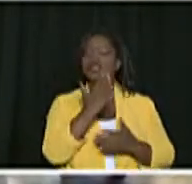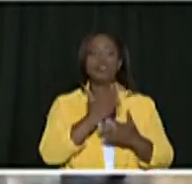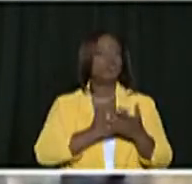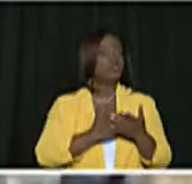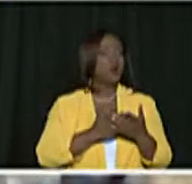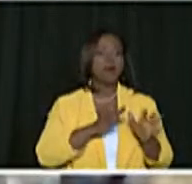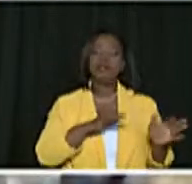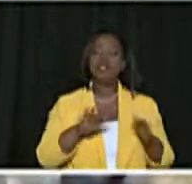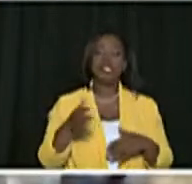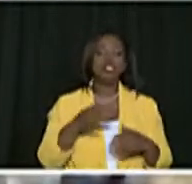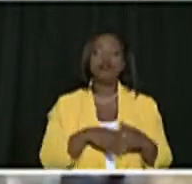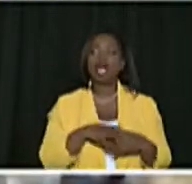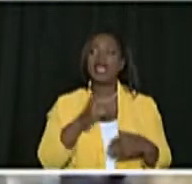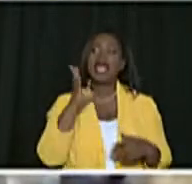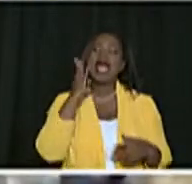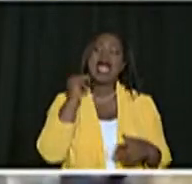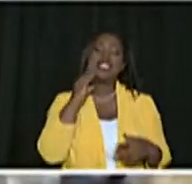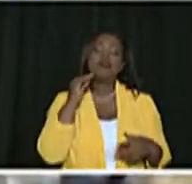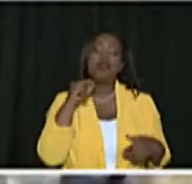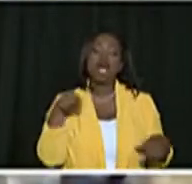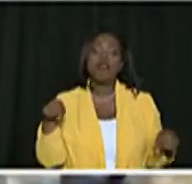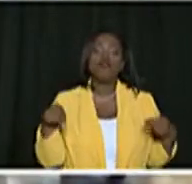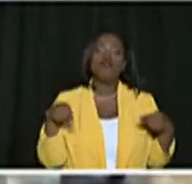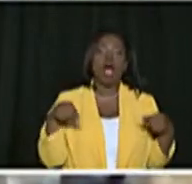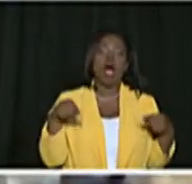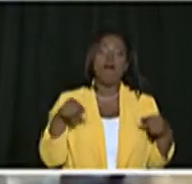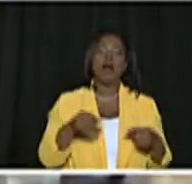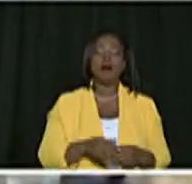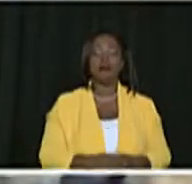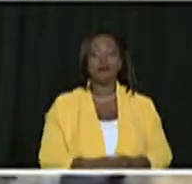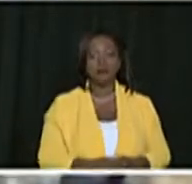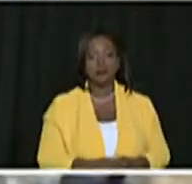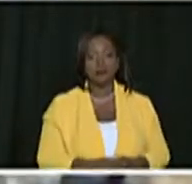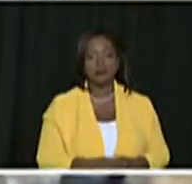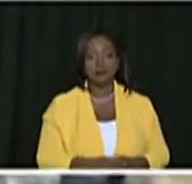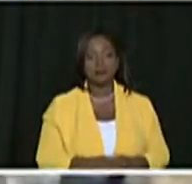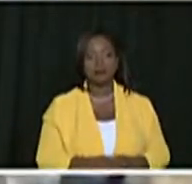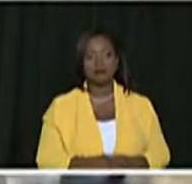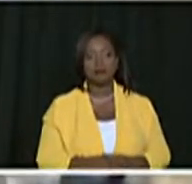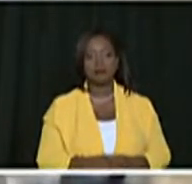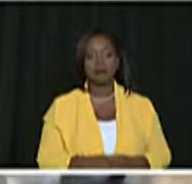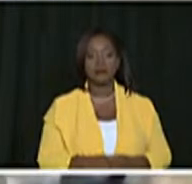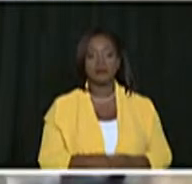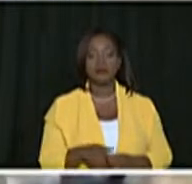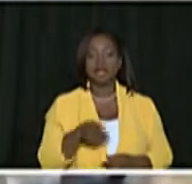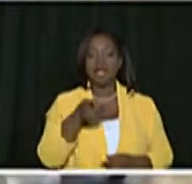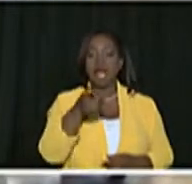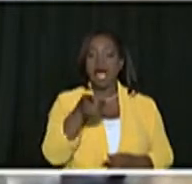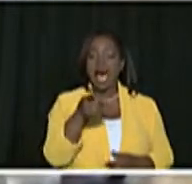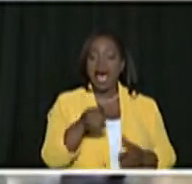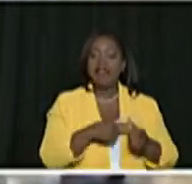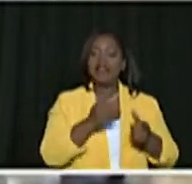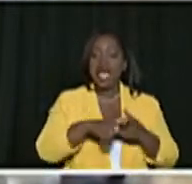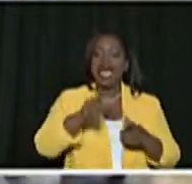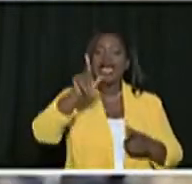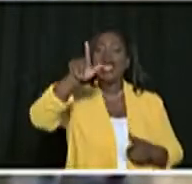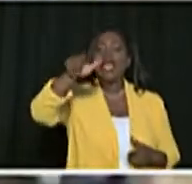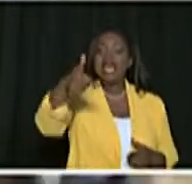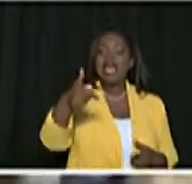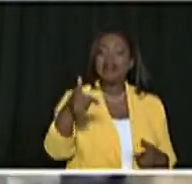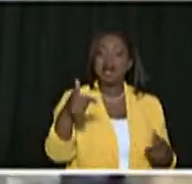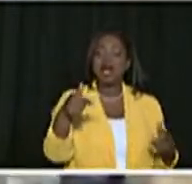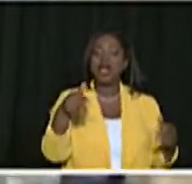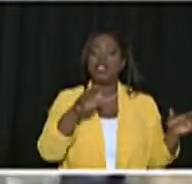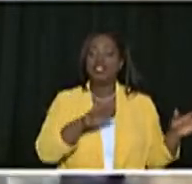anger, and they will react in ways that sometimes we say now that they are uncontrollable. And Dr.